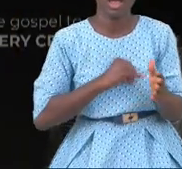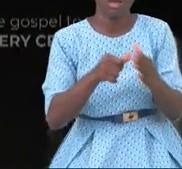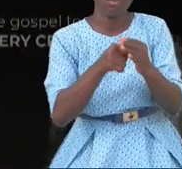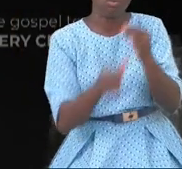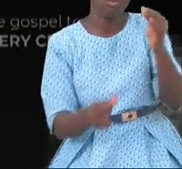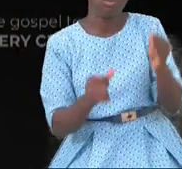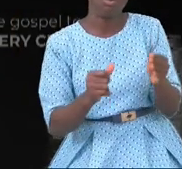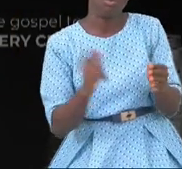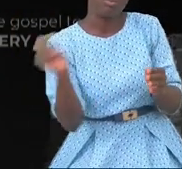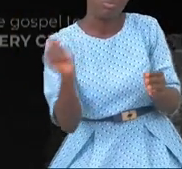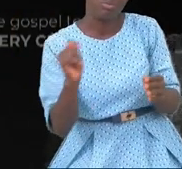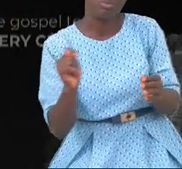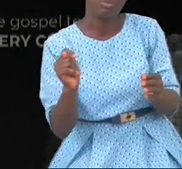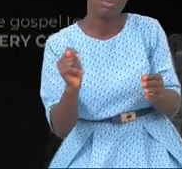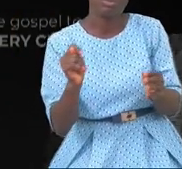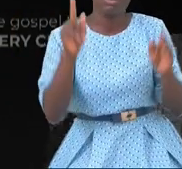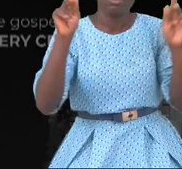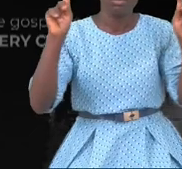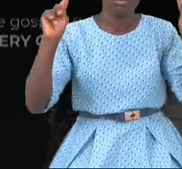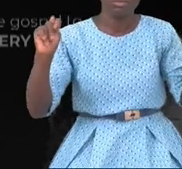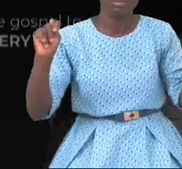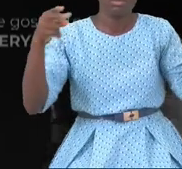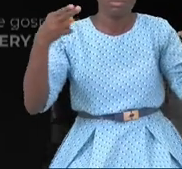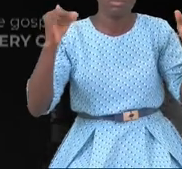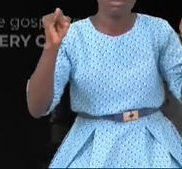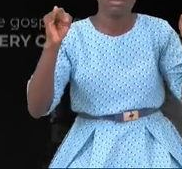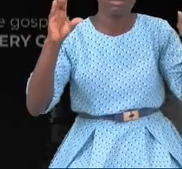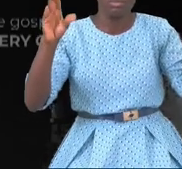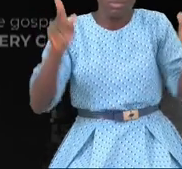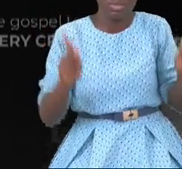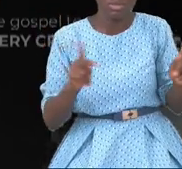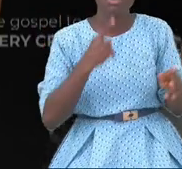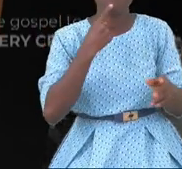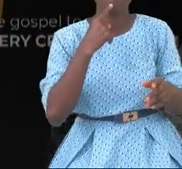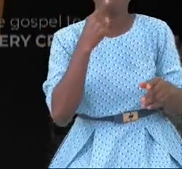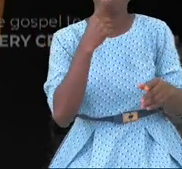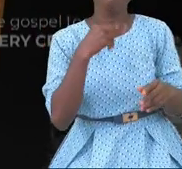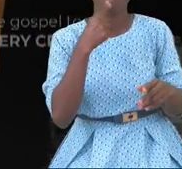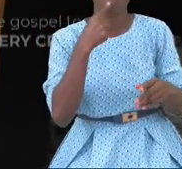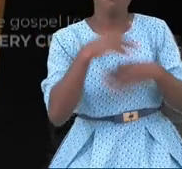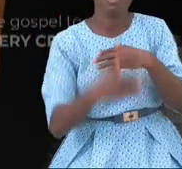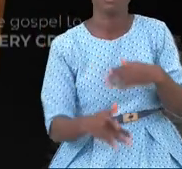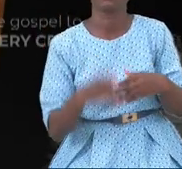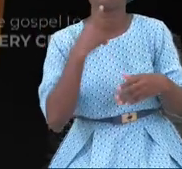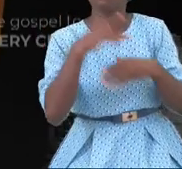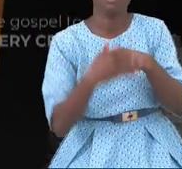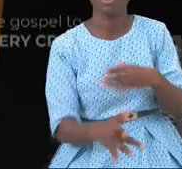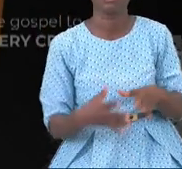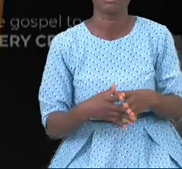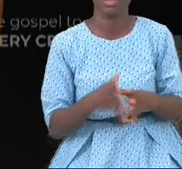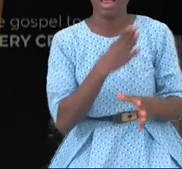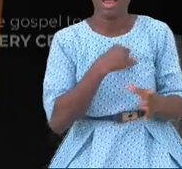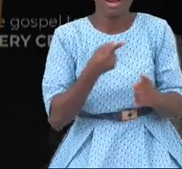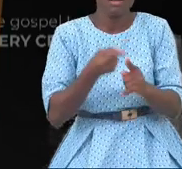I am Dr. Samuel Elora Udovi, a consultant radiologist, a medical doctor.